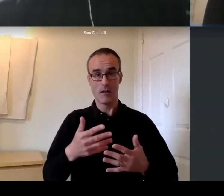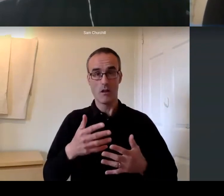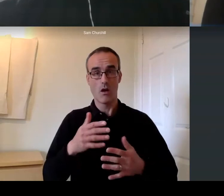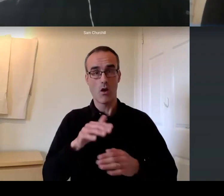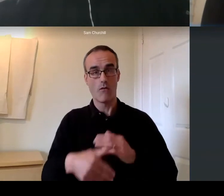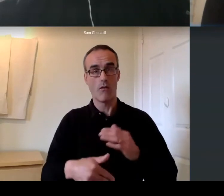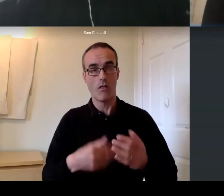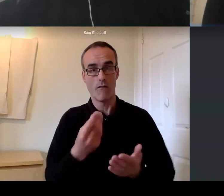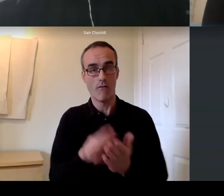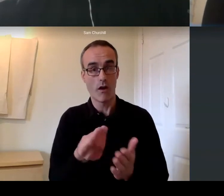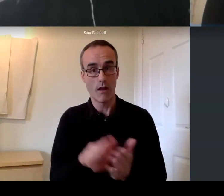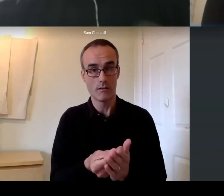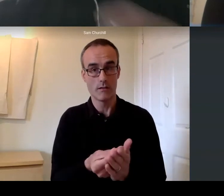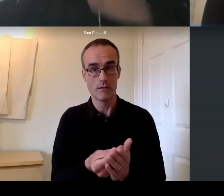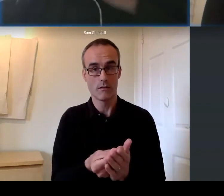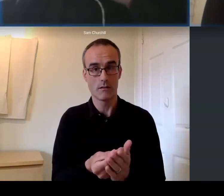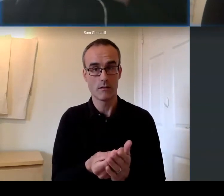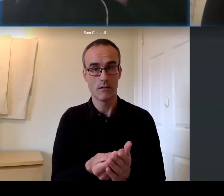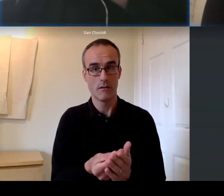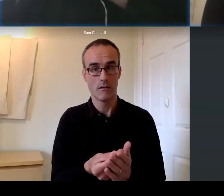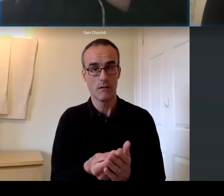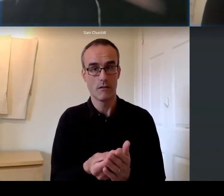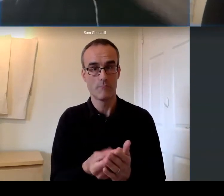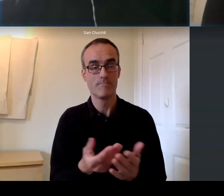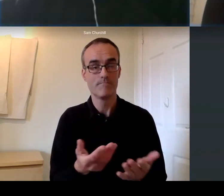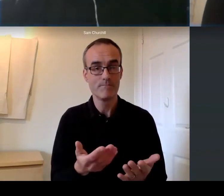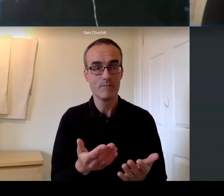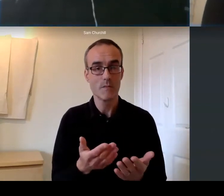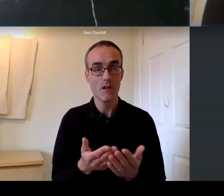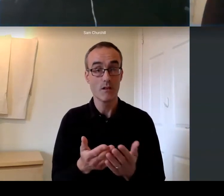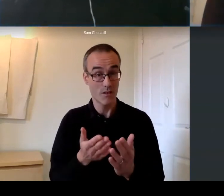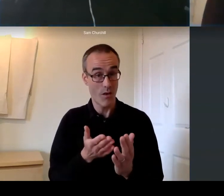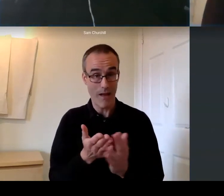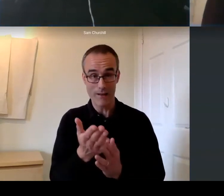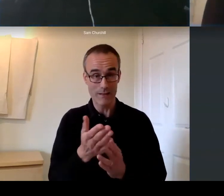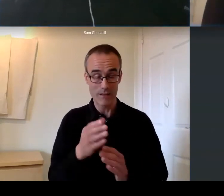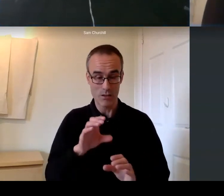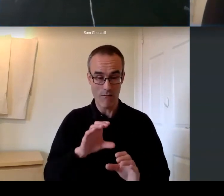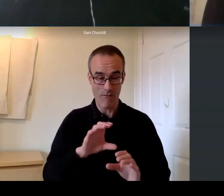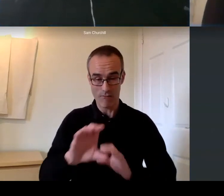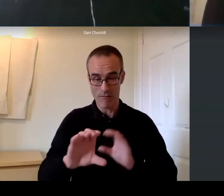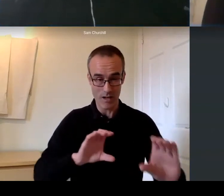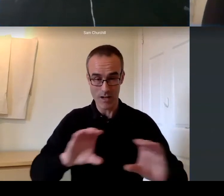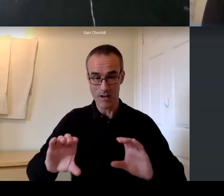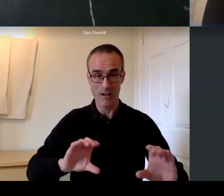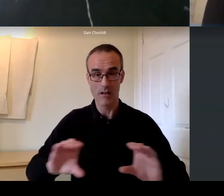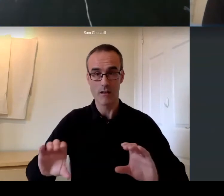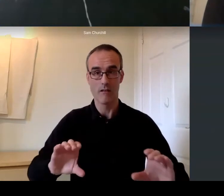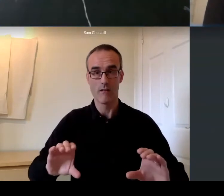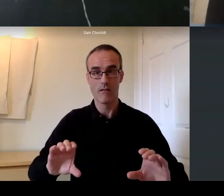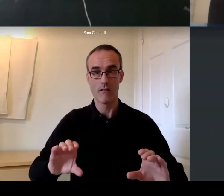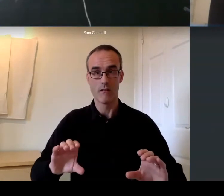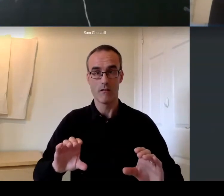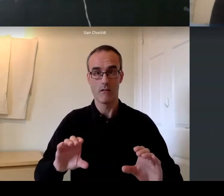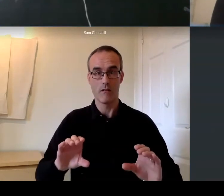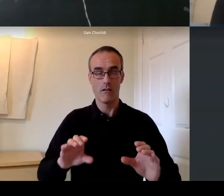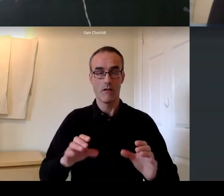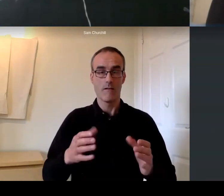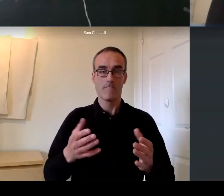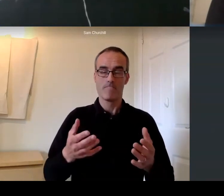that, recently, access to funding, access to organizations where clubs would never have access to.